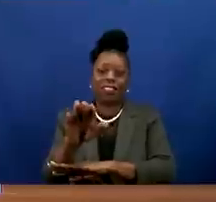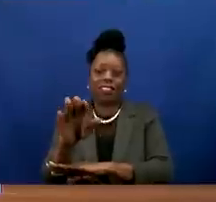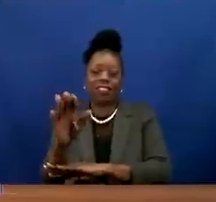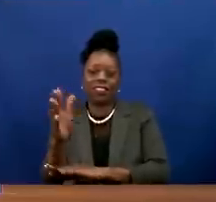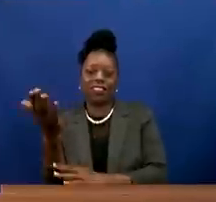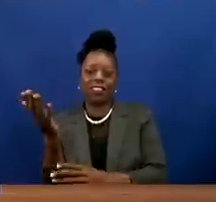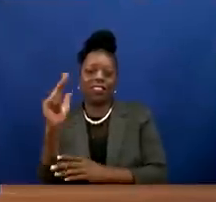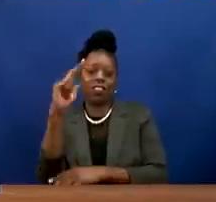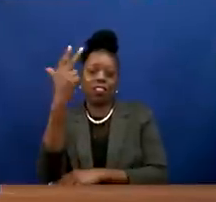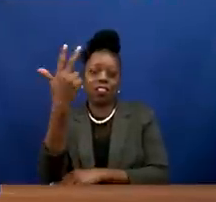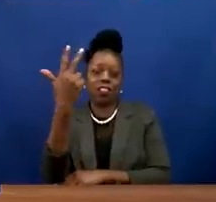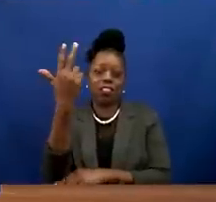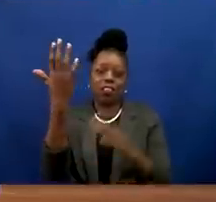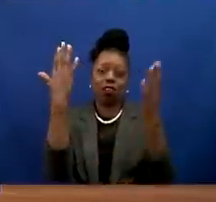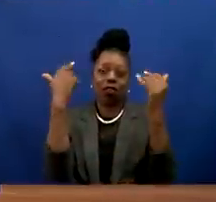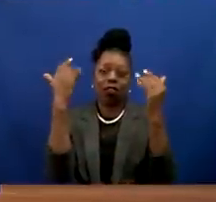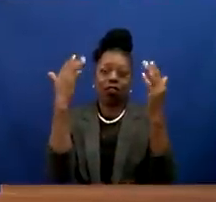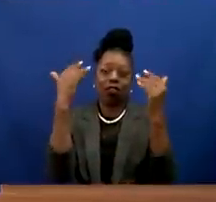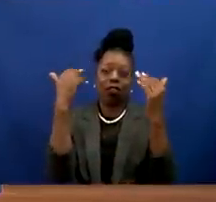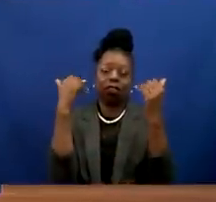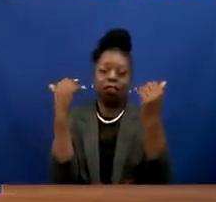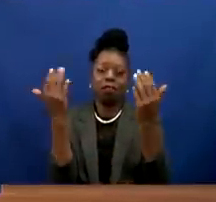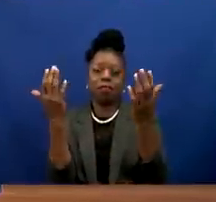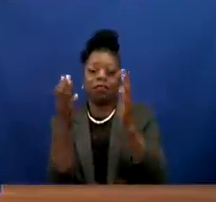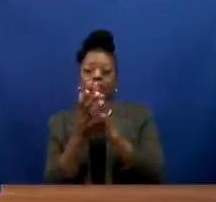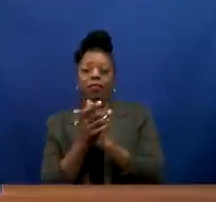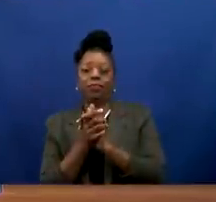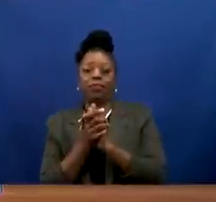Is there a third who'll come this way?